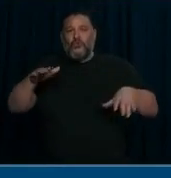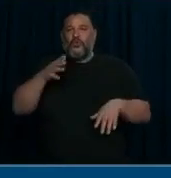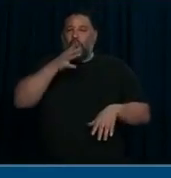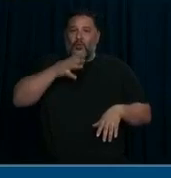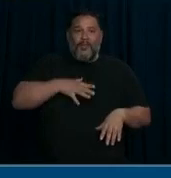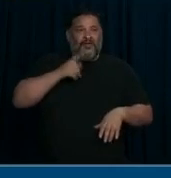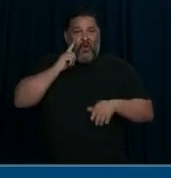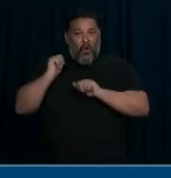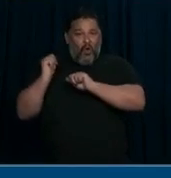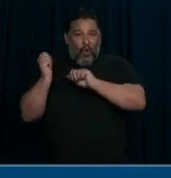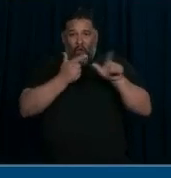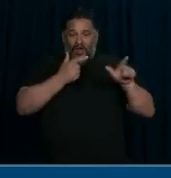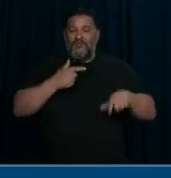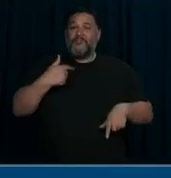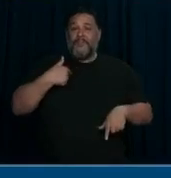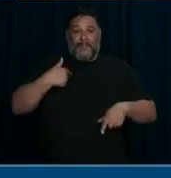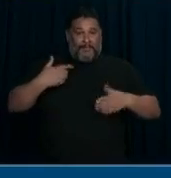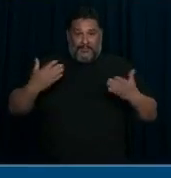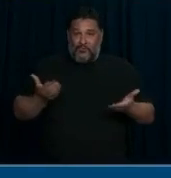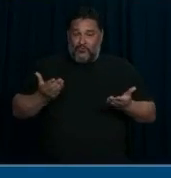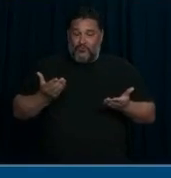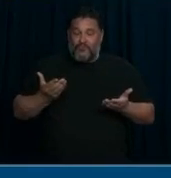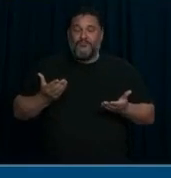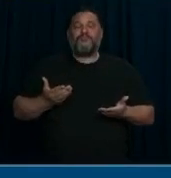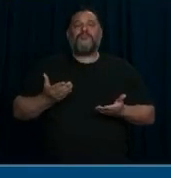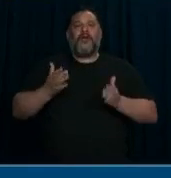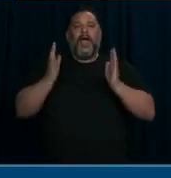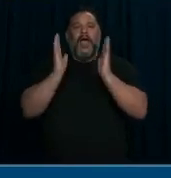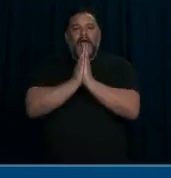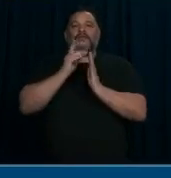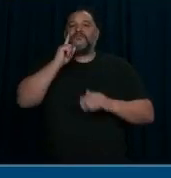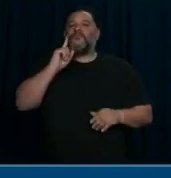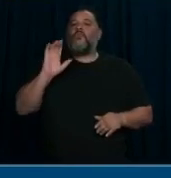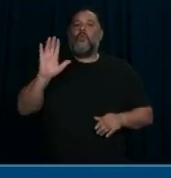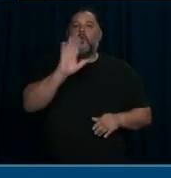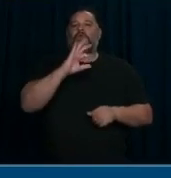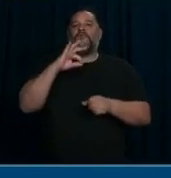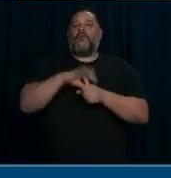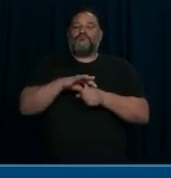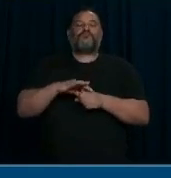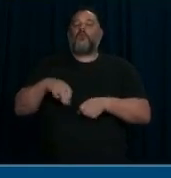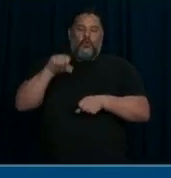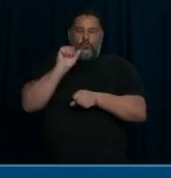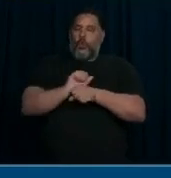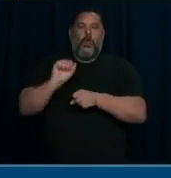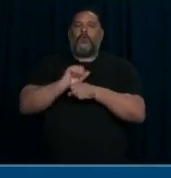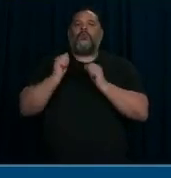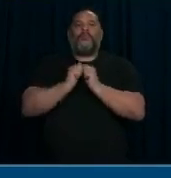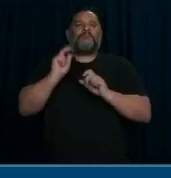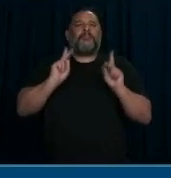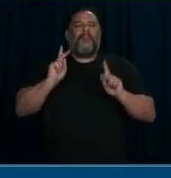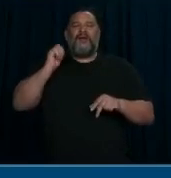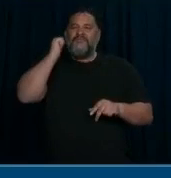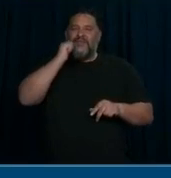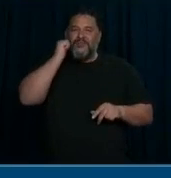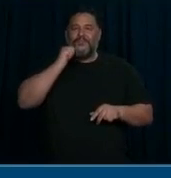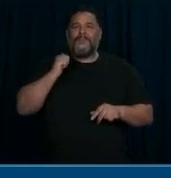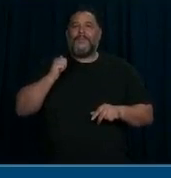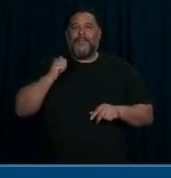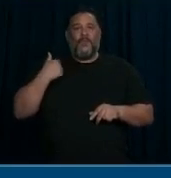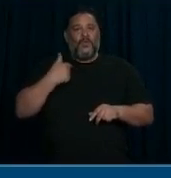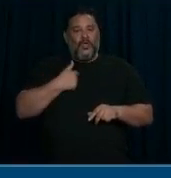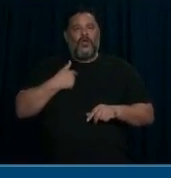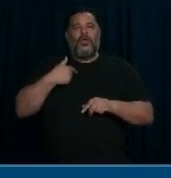us. I'm out here asking for your vote, working with people every day. We're a